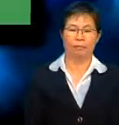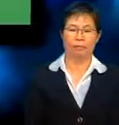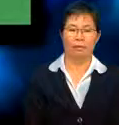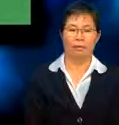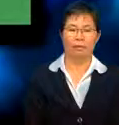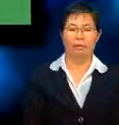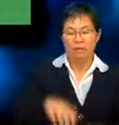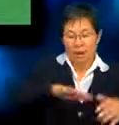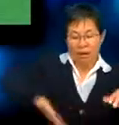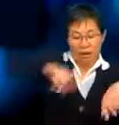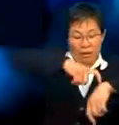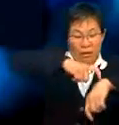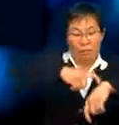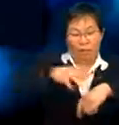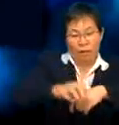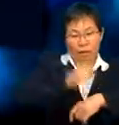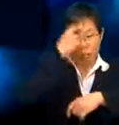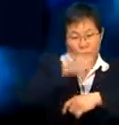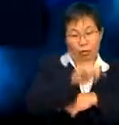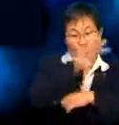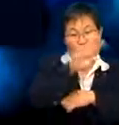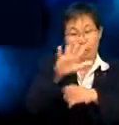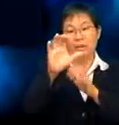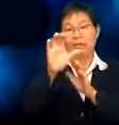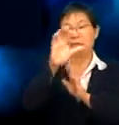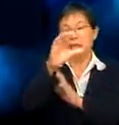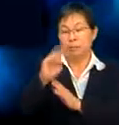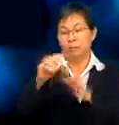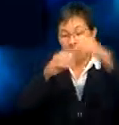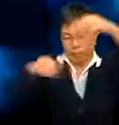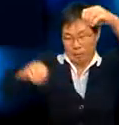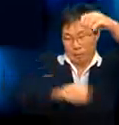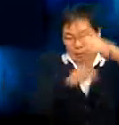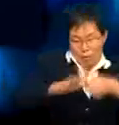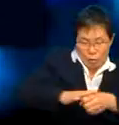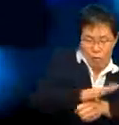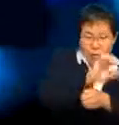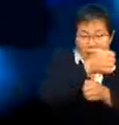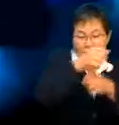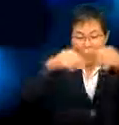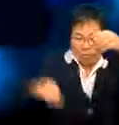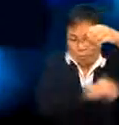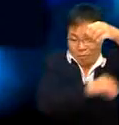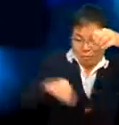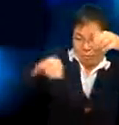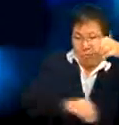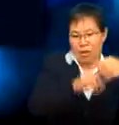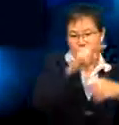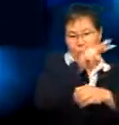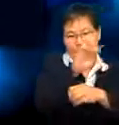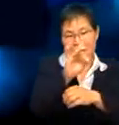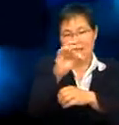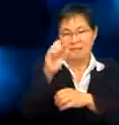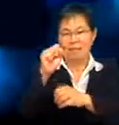The average time taken for the 45-centimeter pendulum to complete 10 oscillations is 28